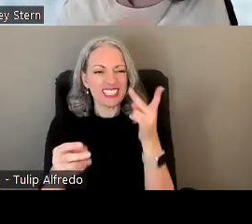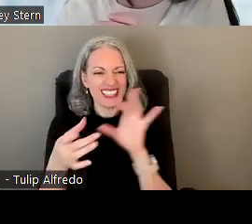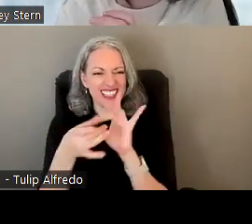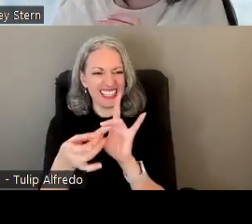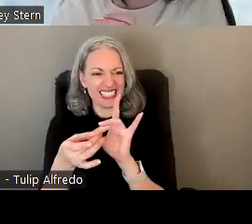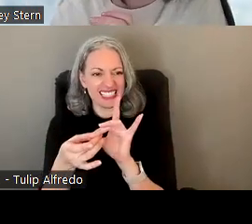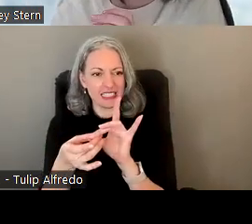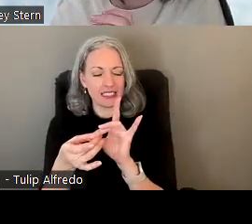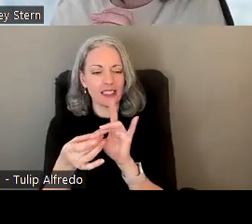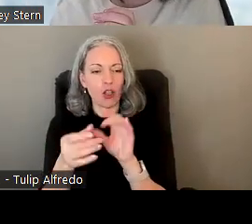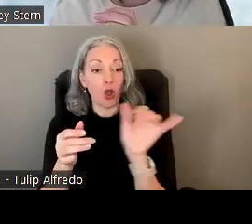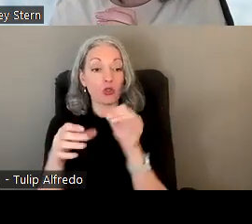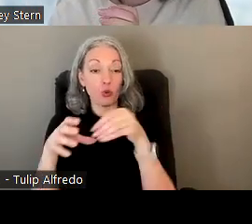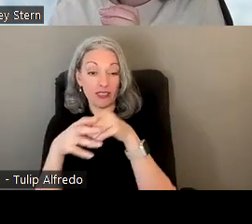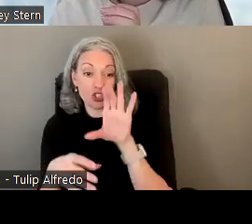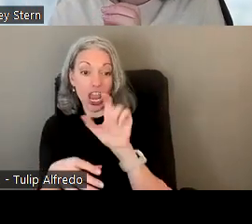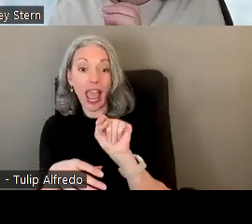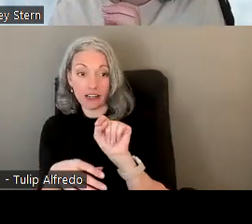as well.